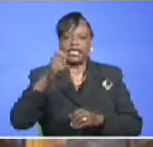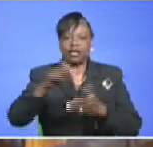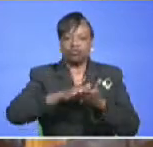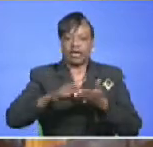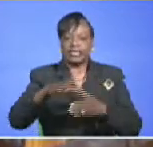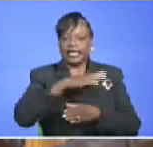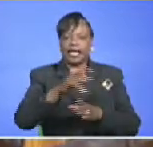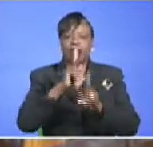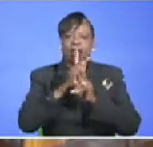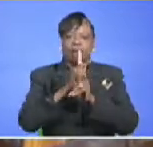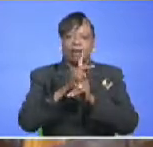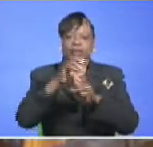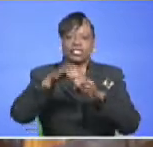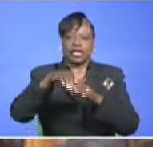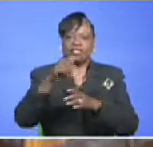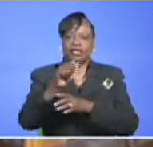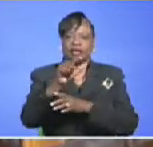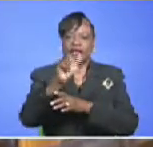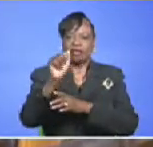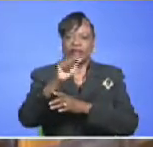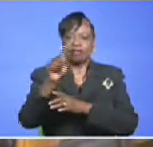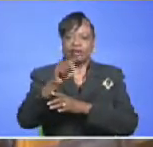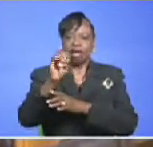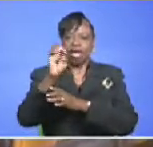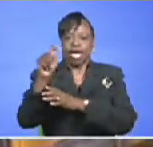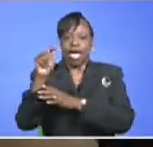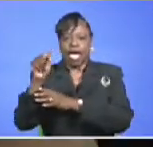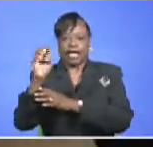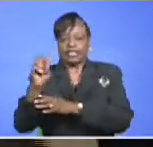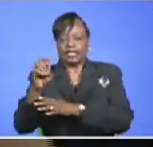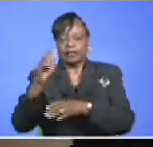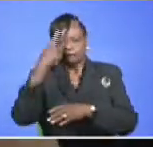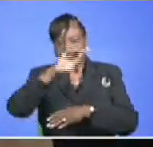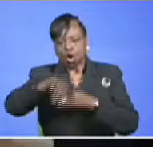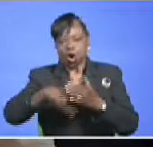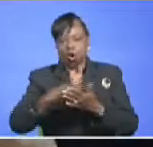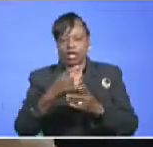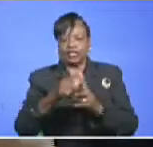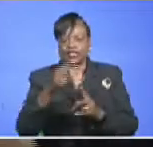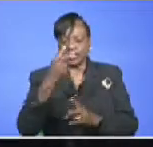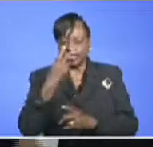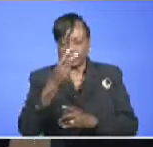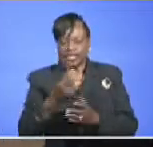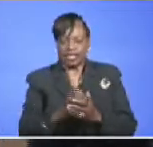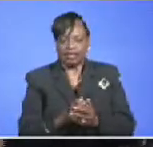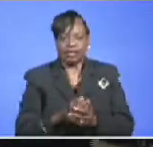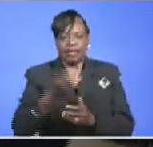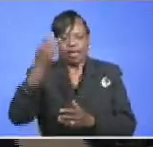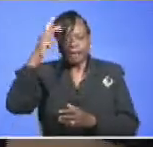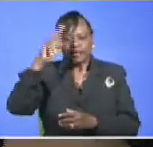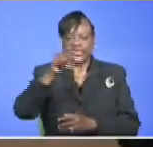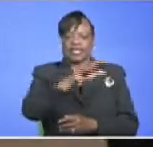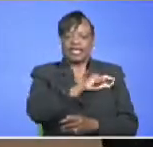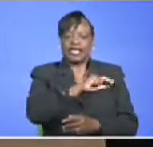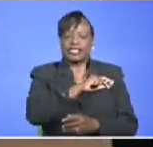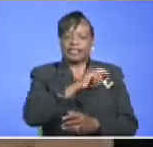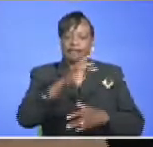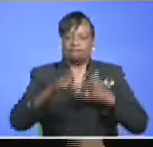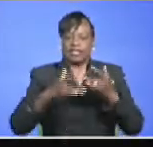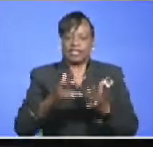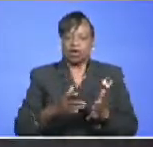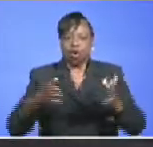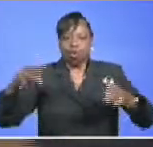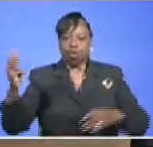published in the Gazette for all to see. PP, Mr. Gaskin brings a wealth of experience in the job,